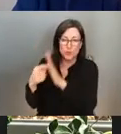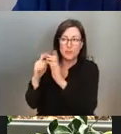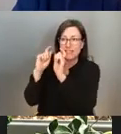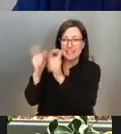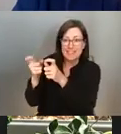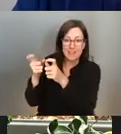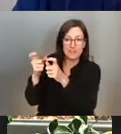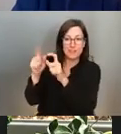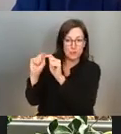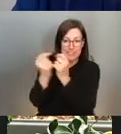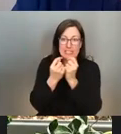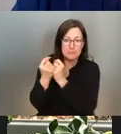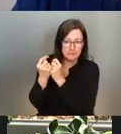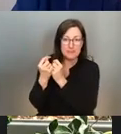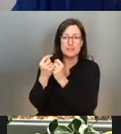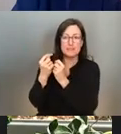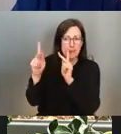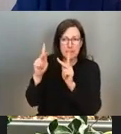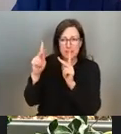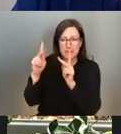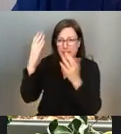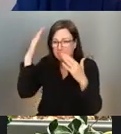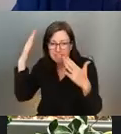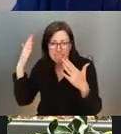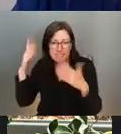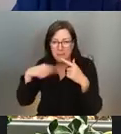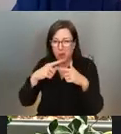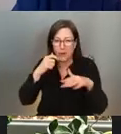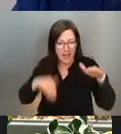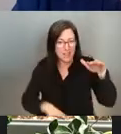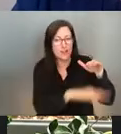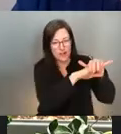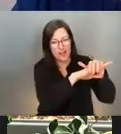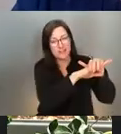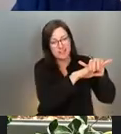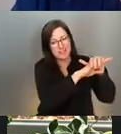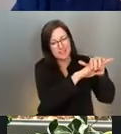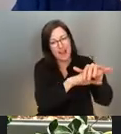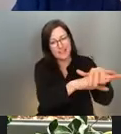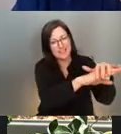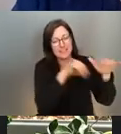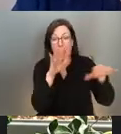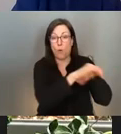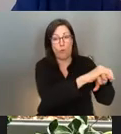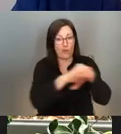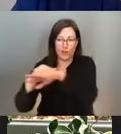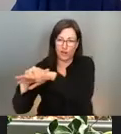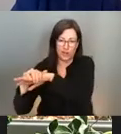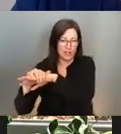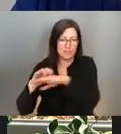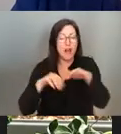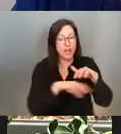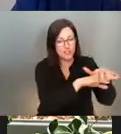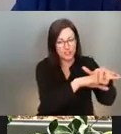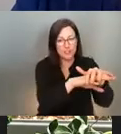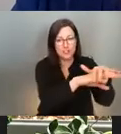drive home the point of the importance of hand under hand guidance, not the hand over hand, and